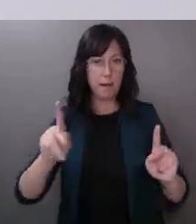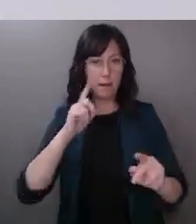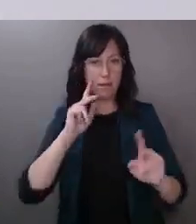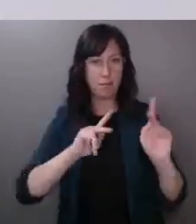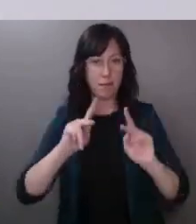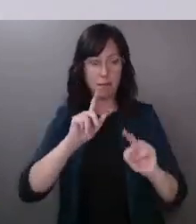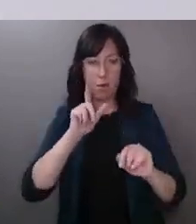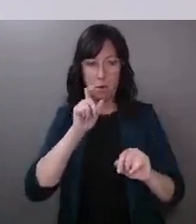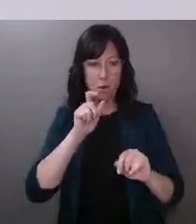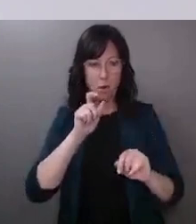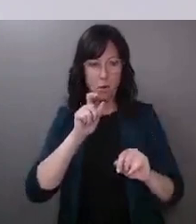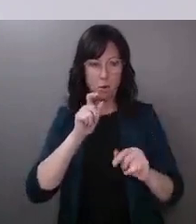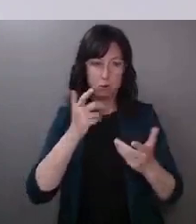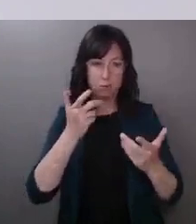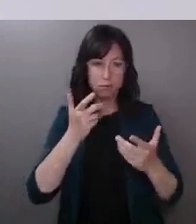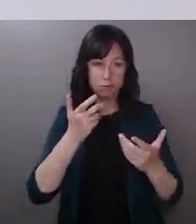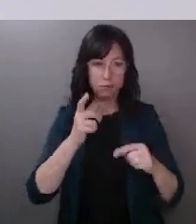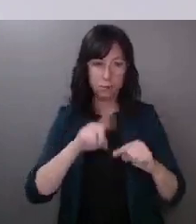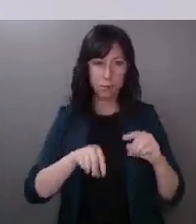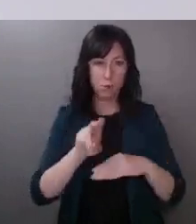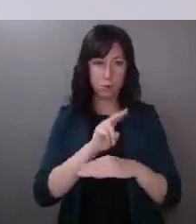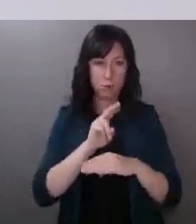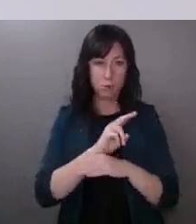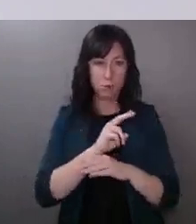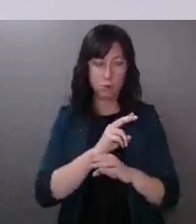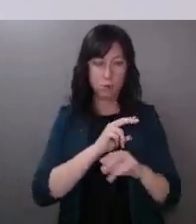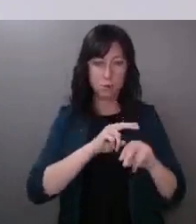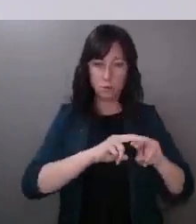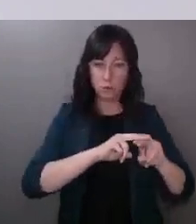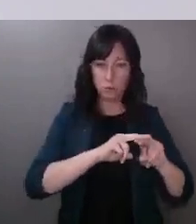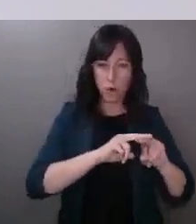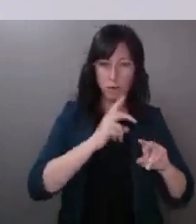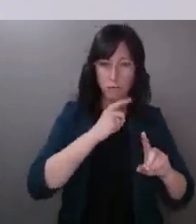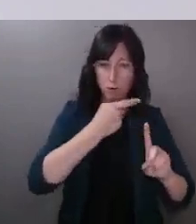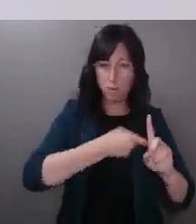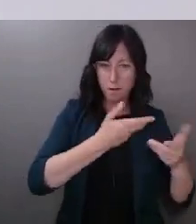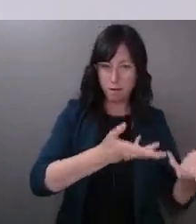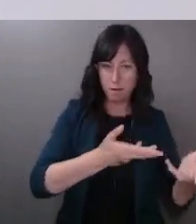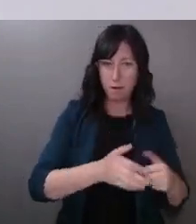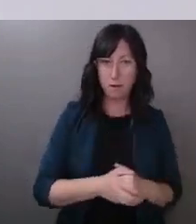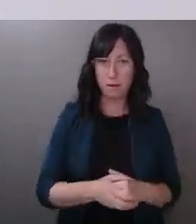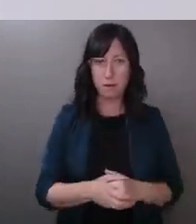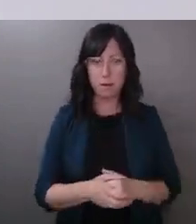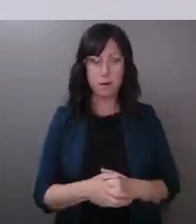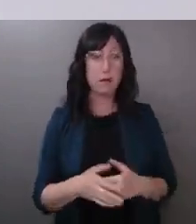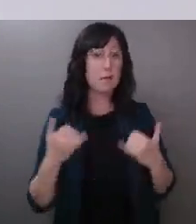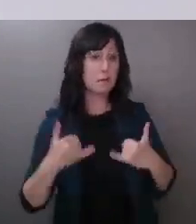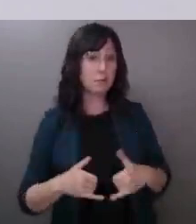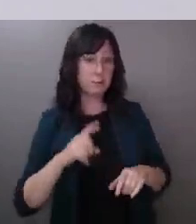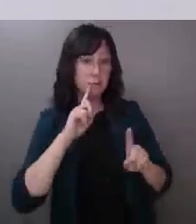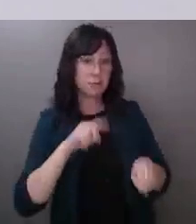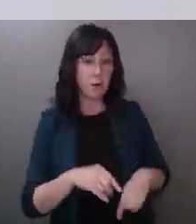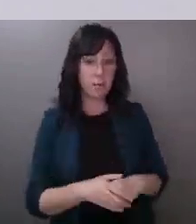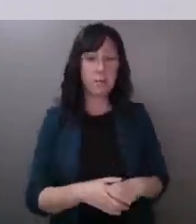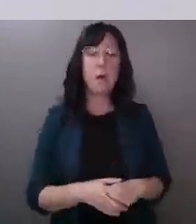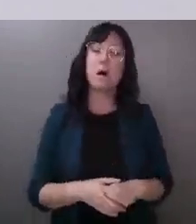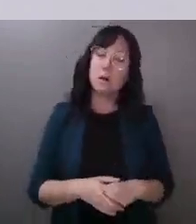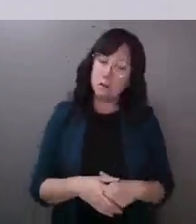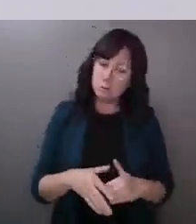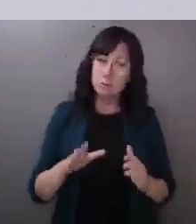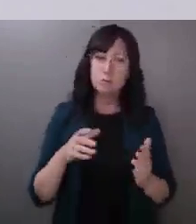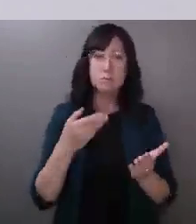Well, compensation is something that we'll talk about